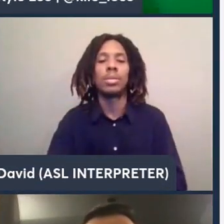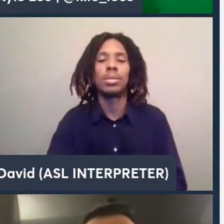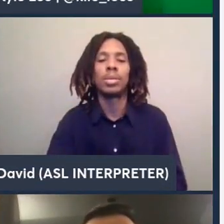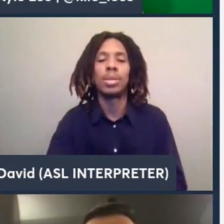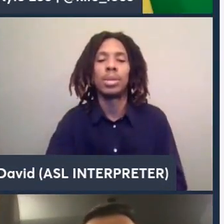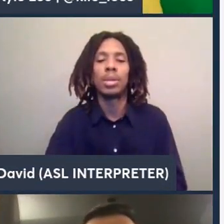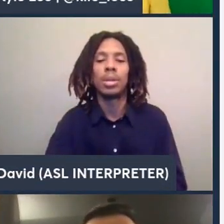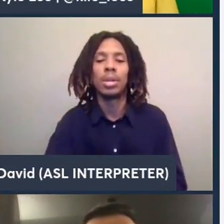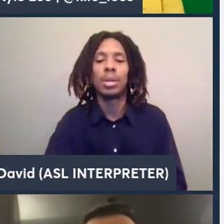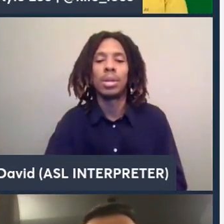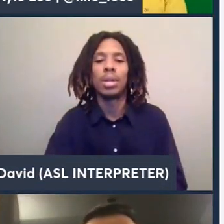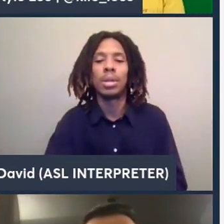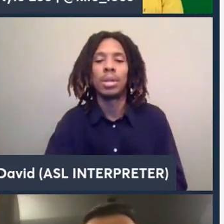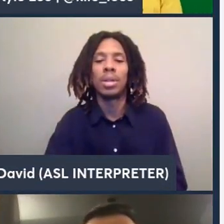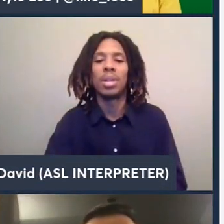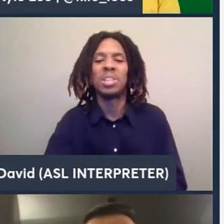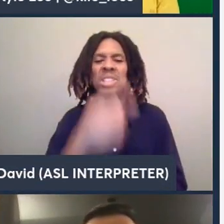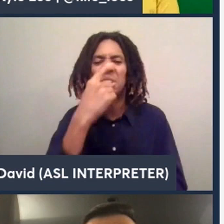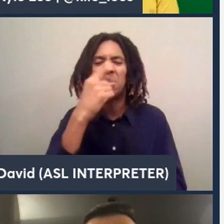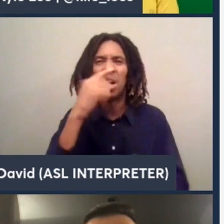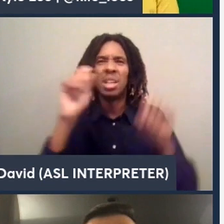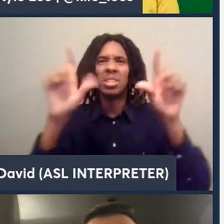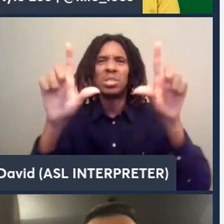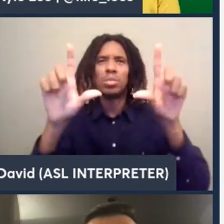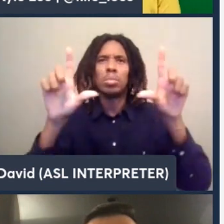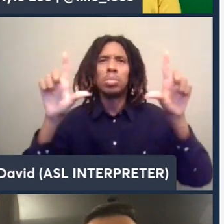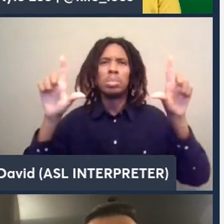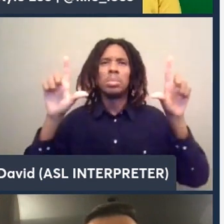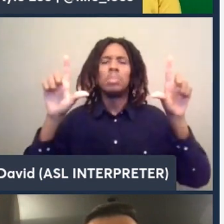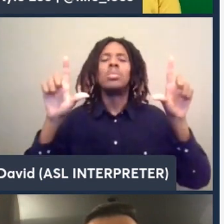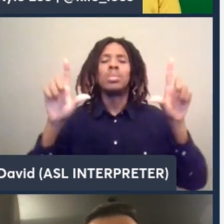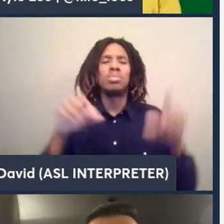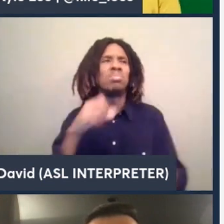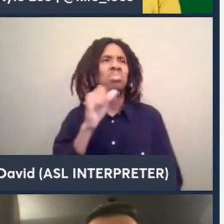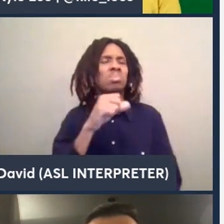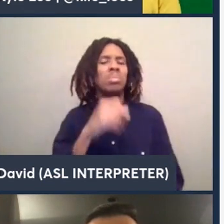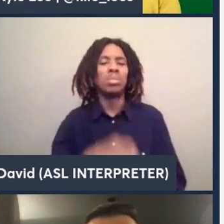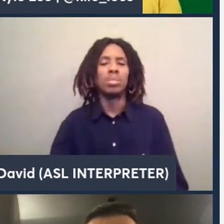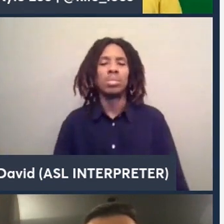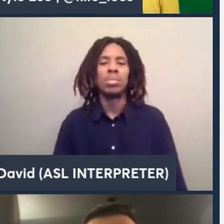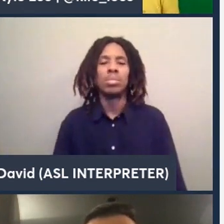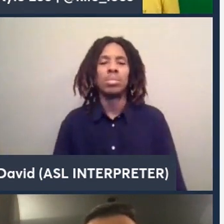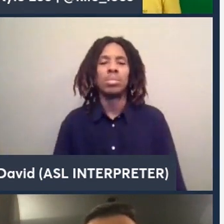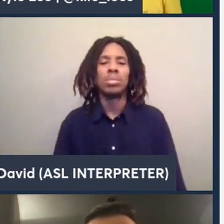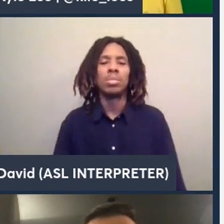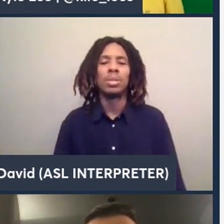you just make it a tad bit bigger? Yep. Just zoom in.